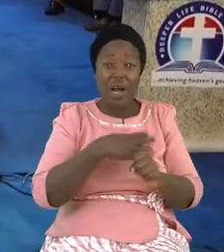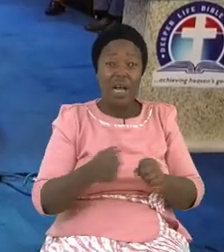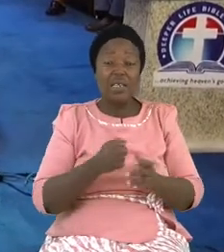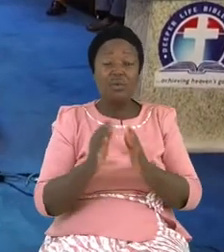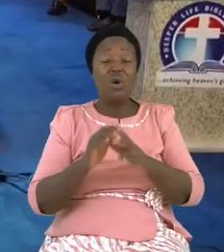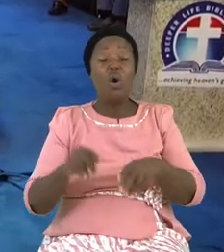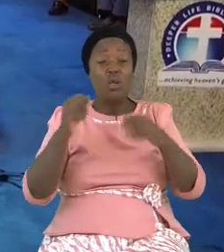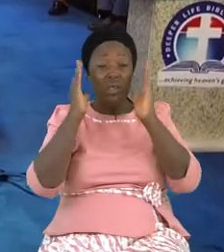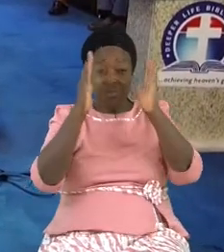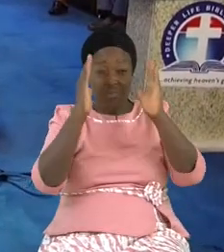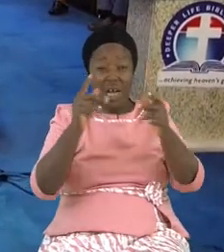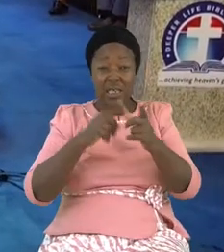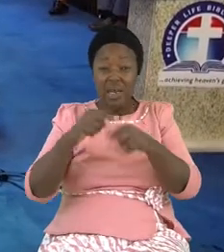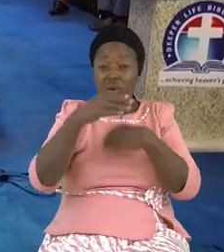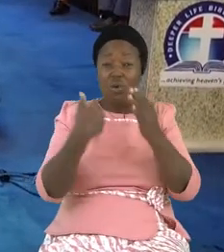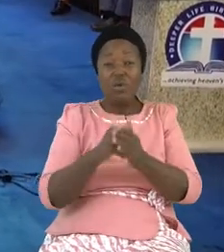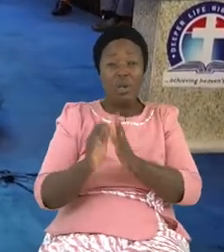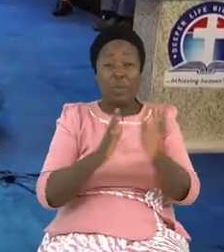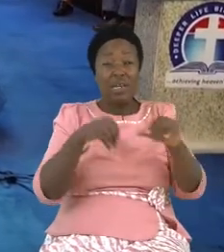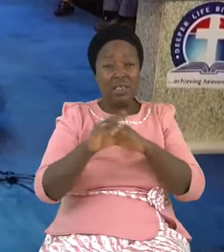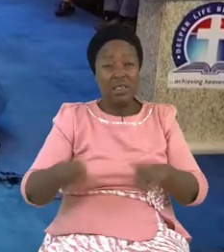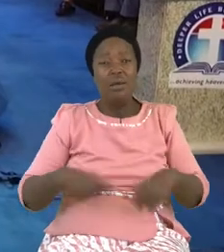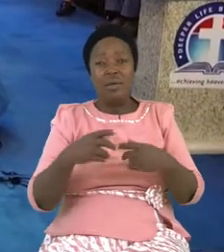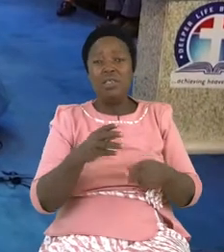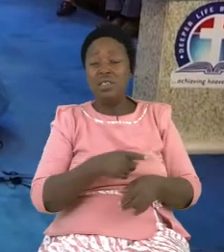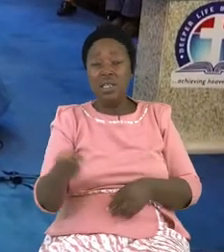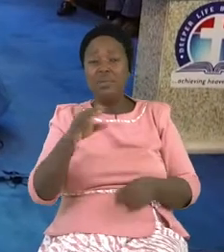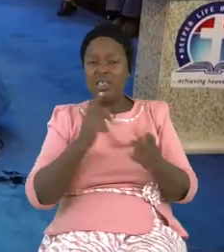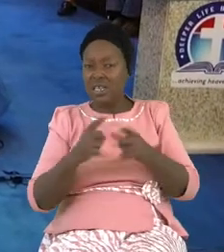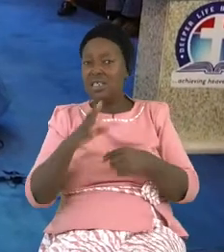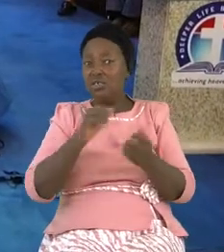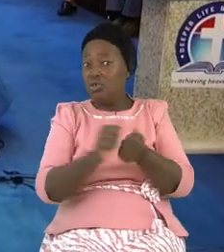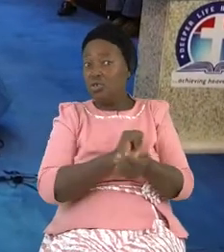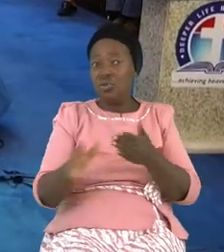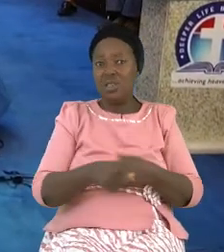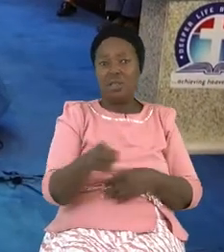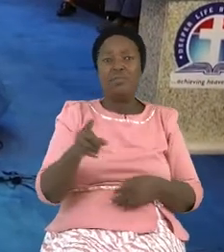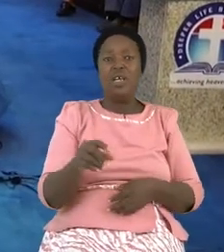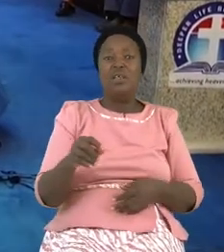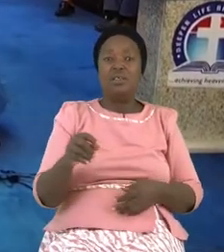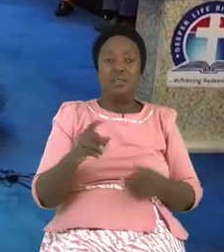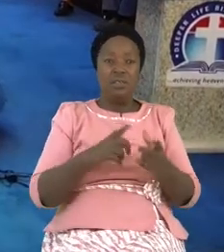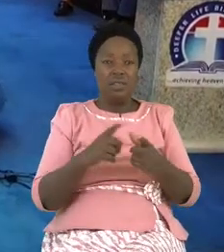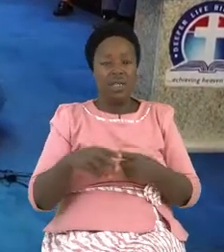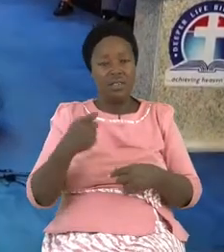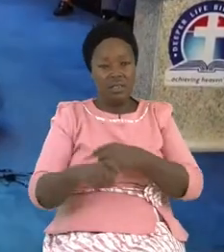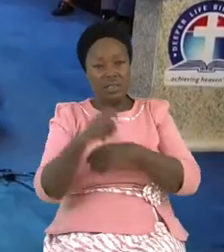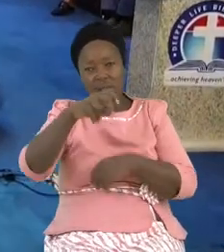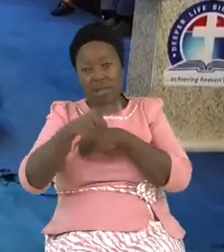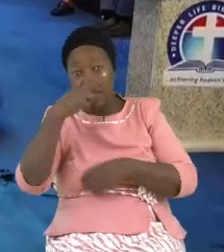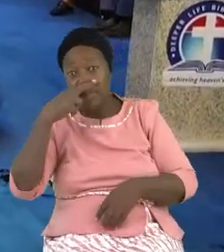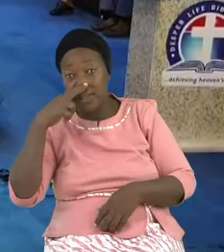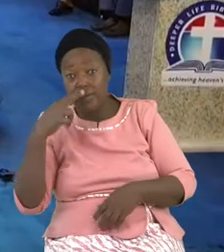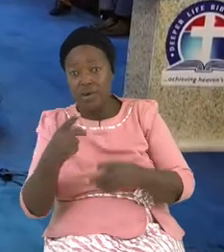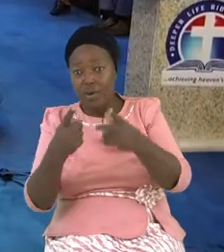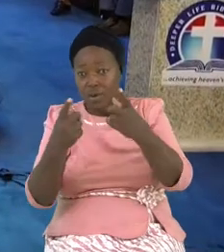the ambition in them. And then he destroys them. The thief cometh not, but only for to